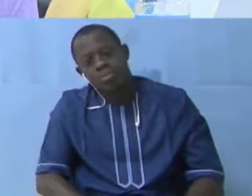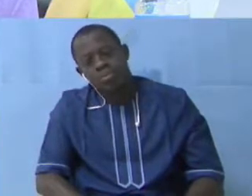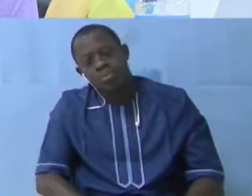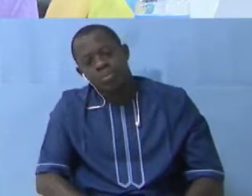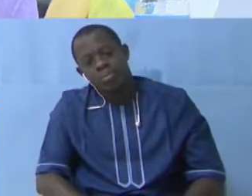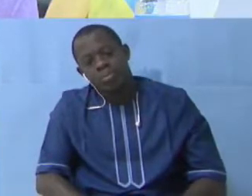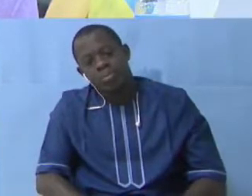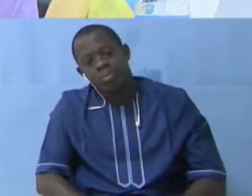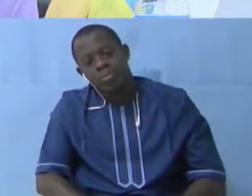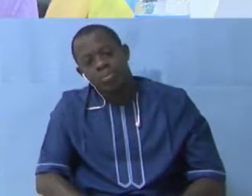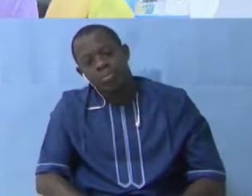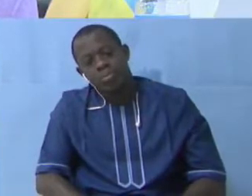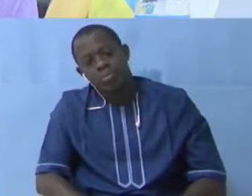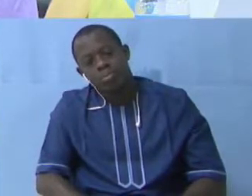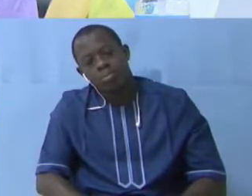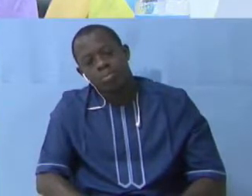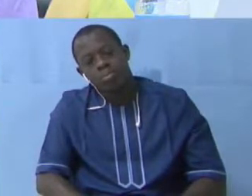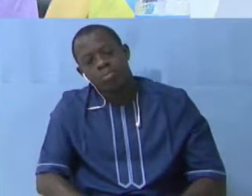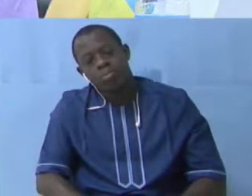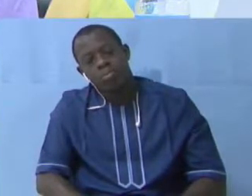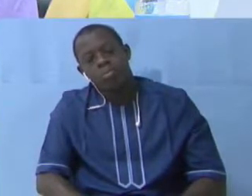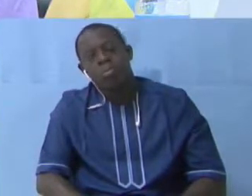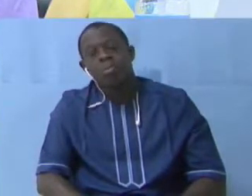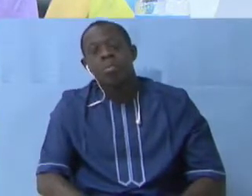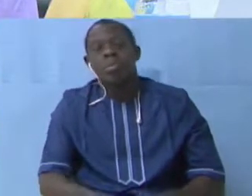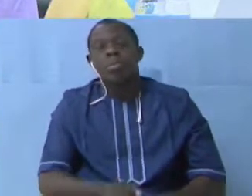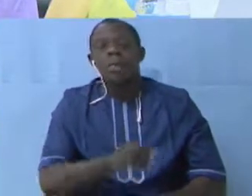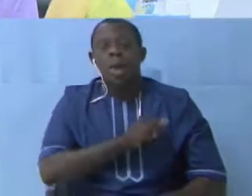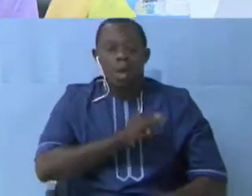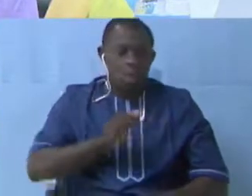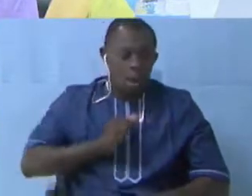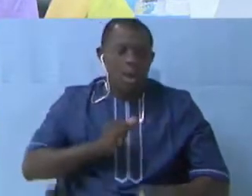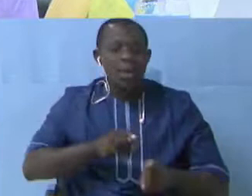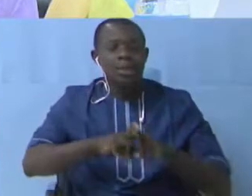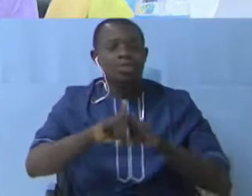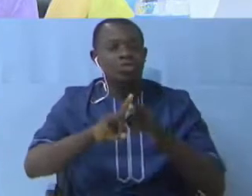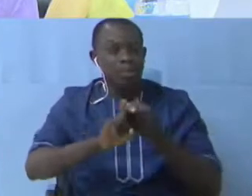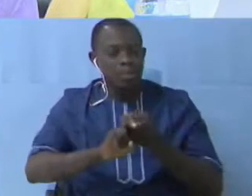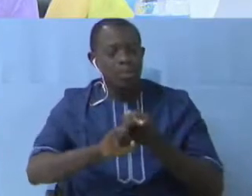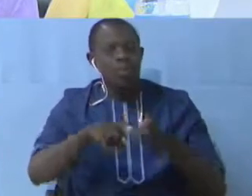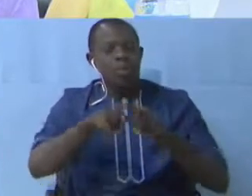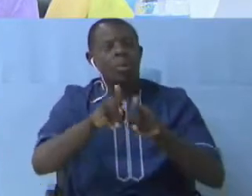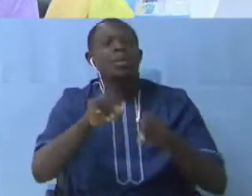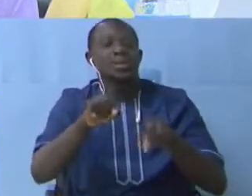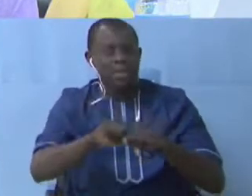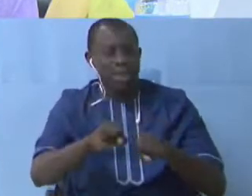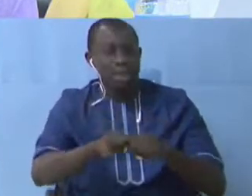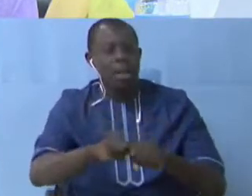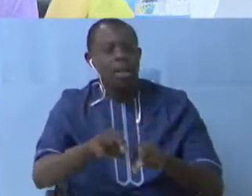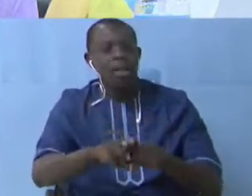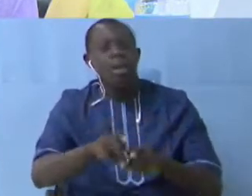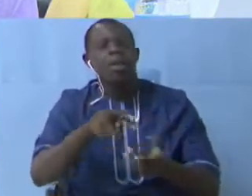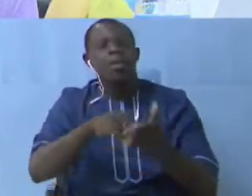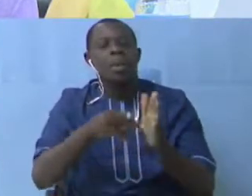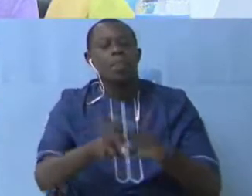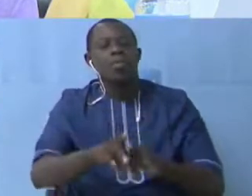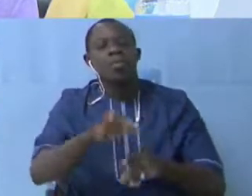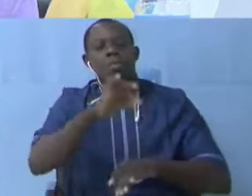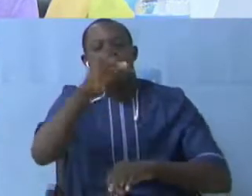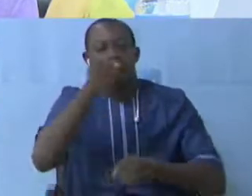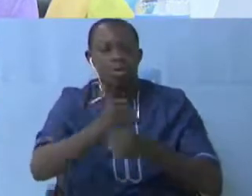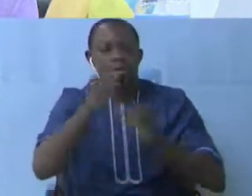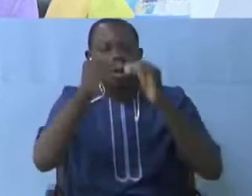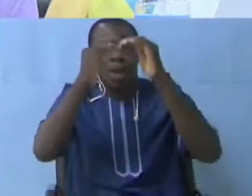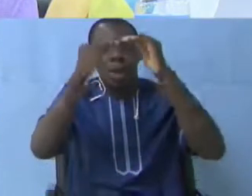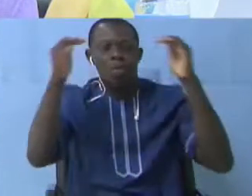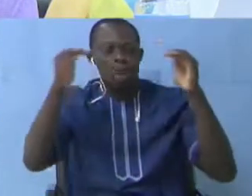ñi nga xam ne nii dal di woon nañ ci jàpp. Our relationship with Senegal should be a win-win. suñ jokkoo ak Sénégal nag